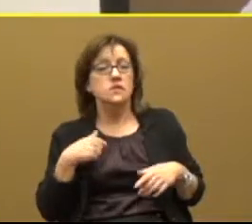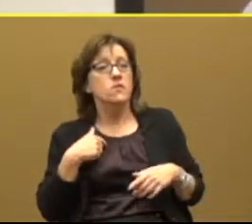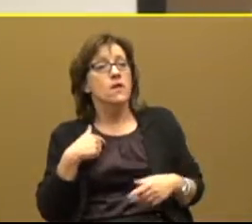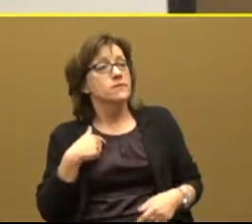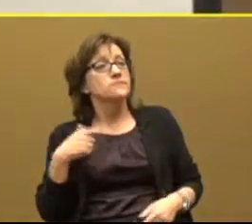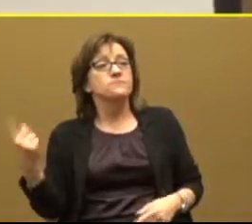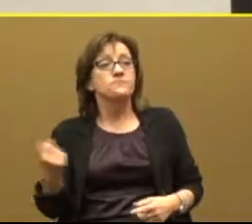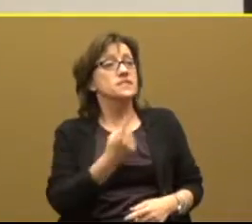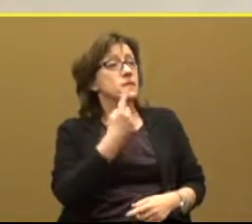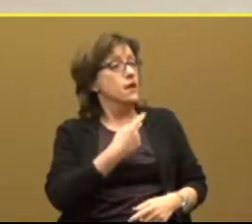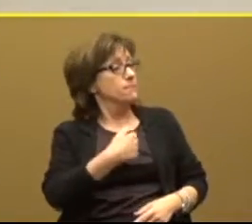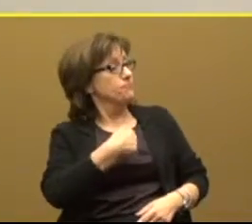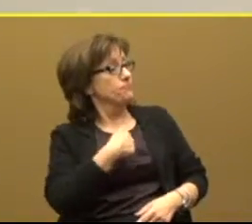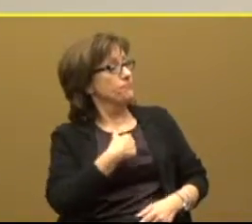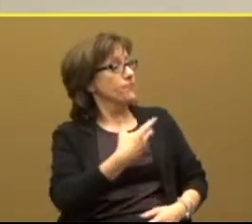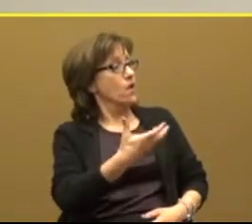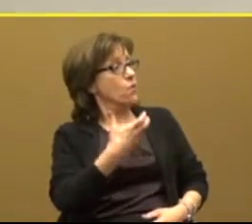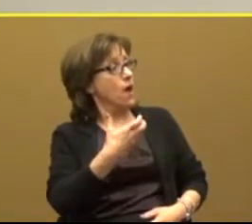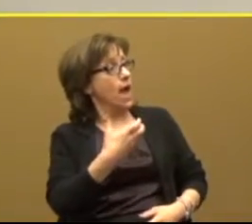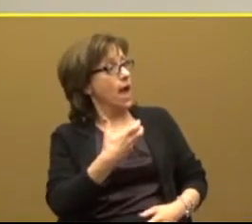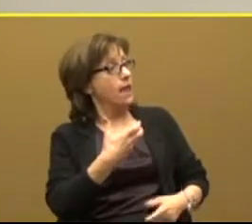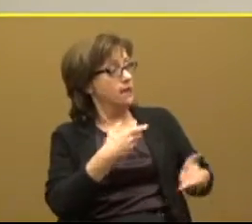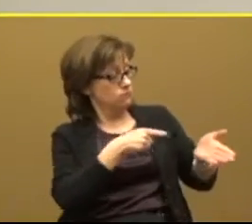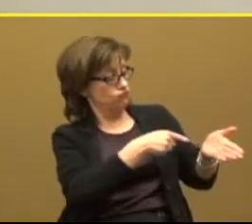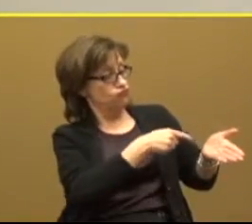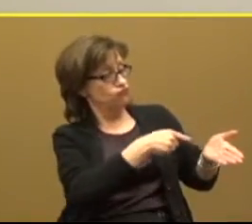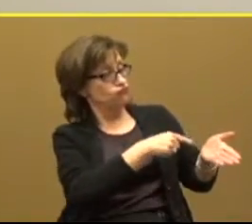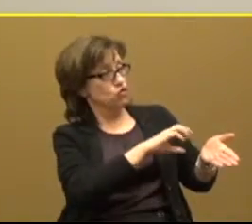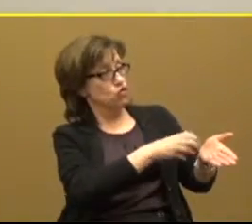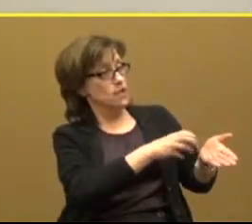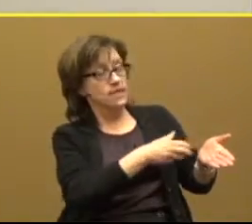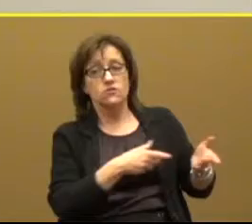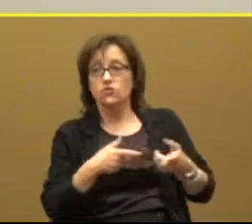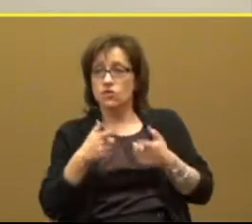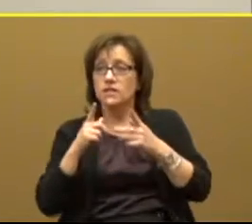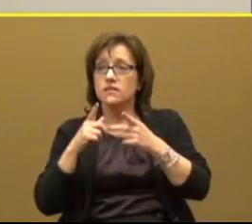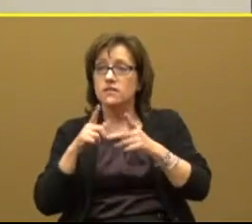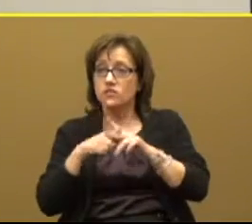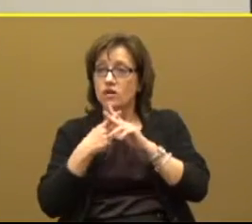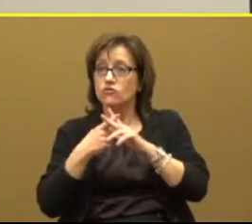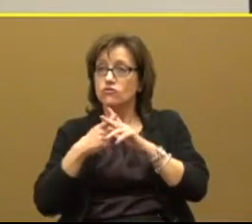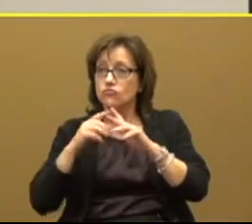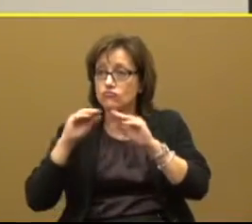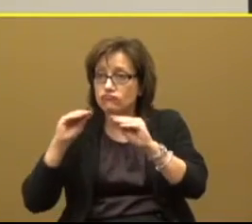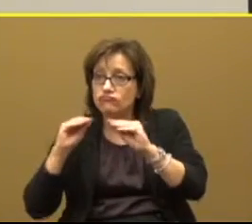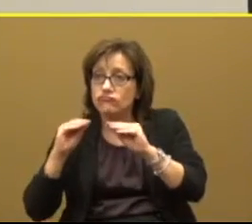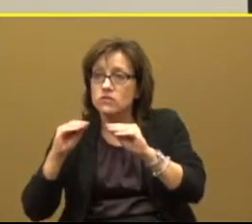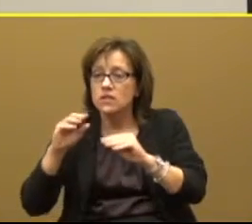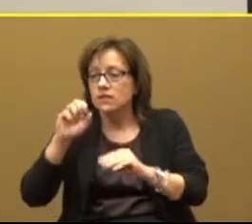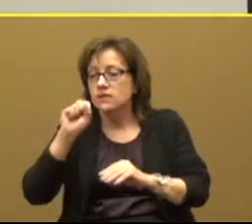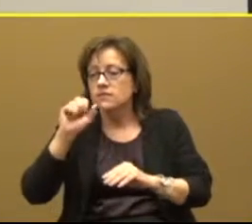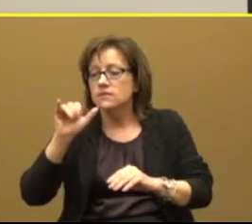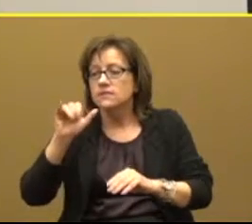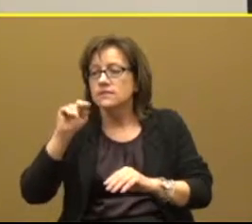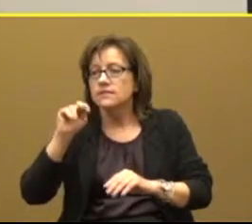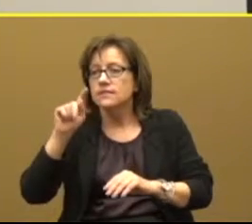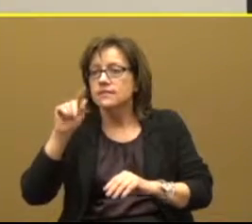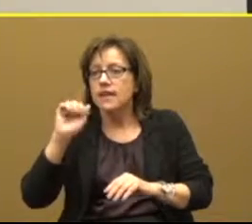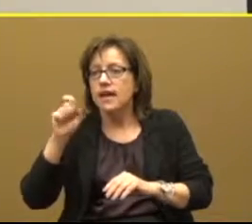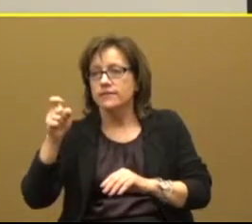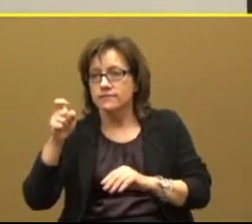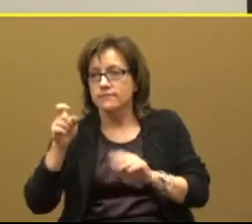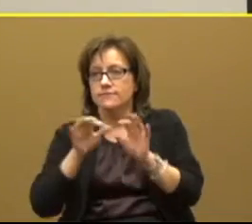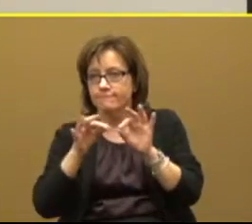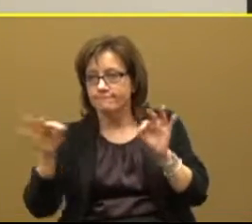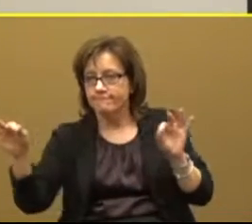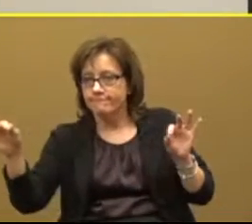cookies, right? You're going to start to train syntax at this point. Is where syntax comes in, is at phase